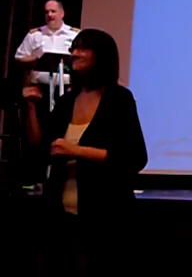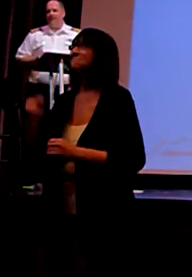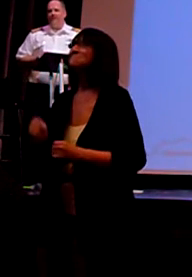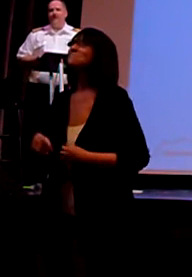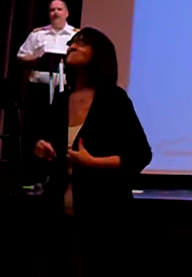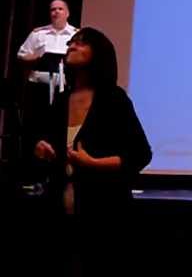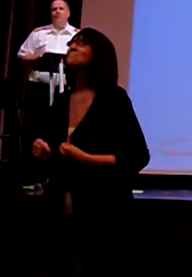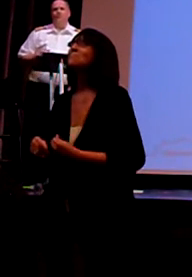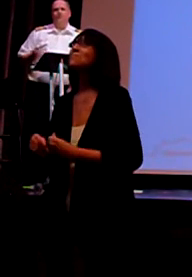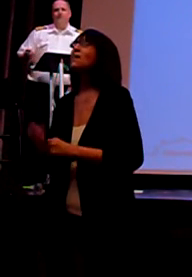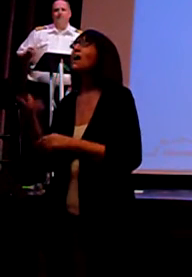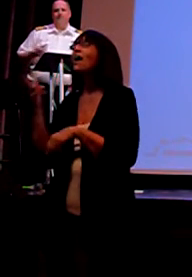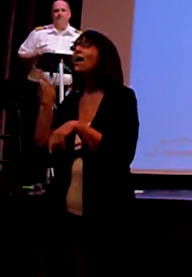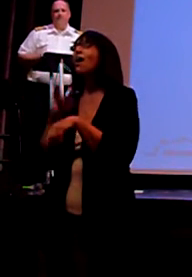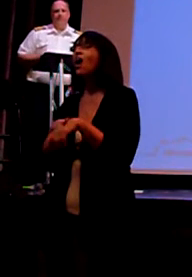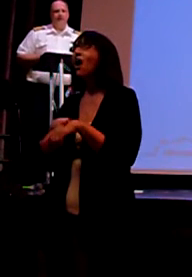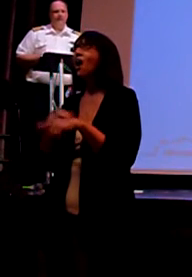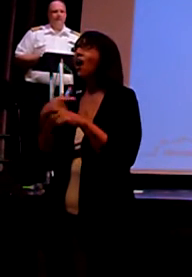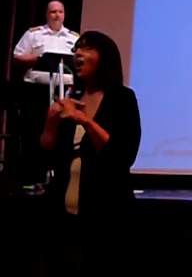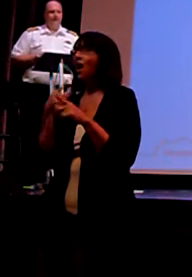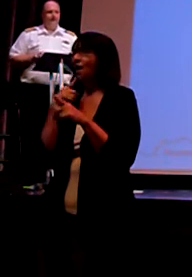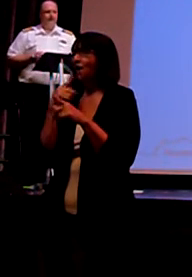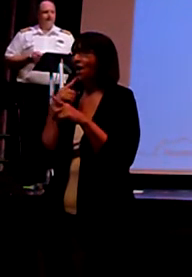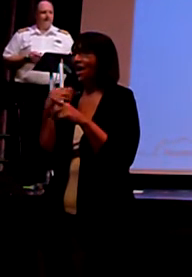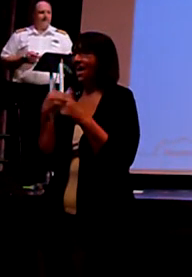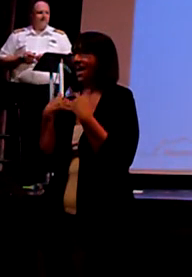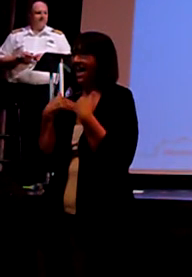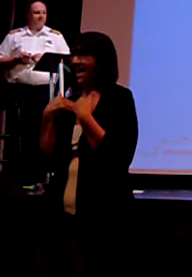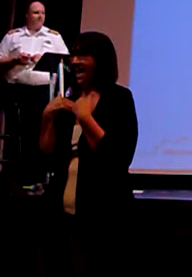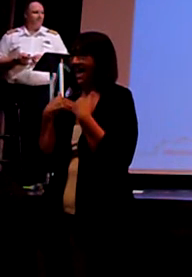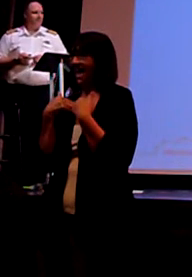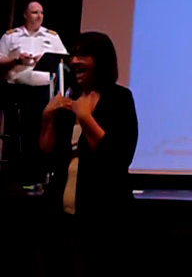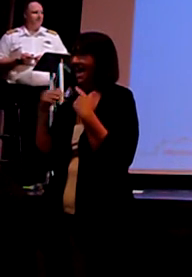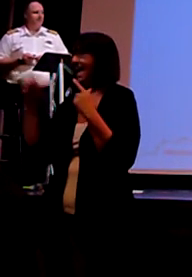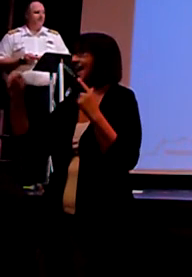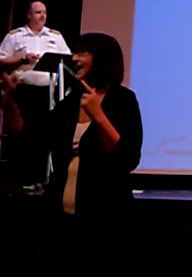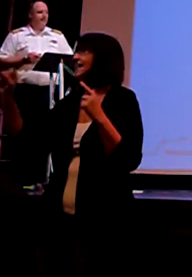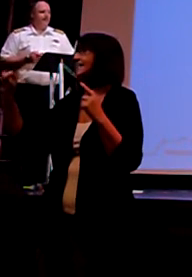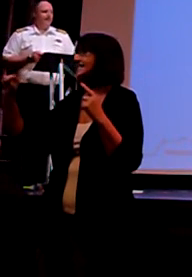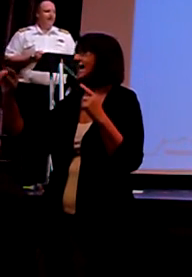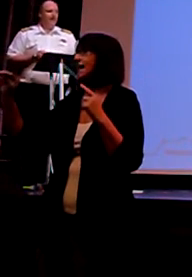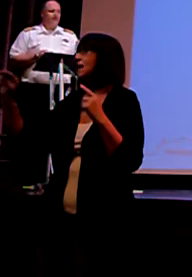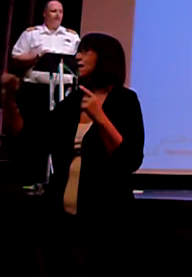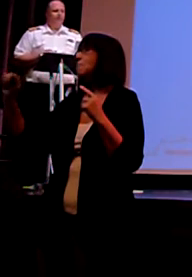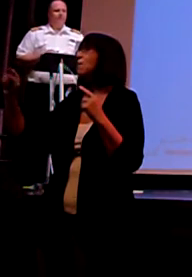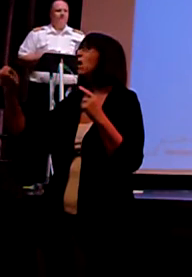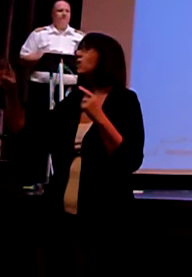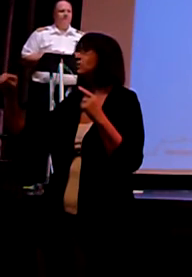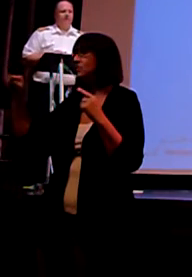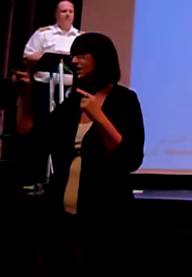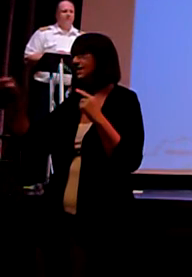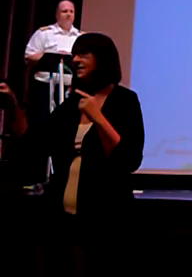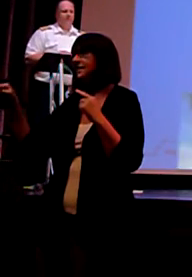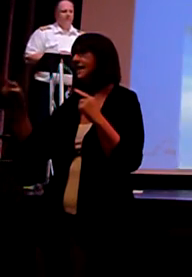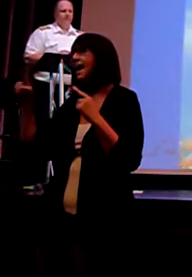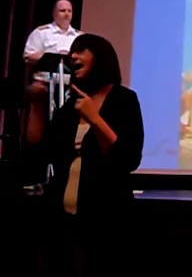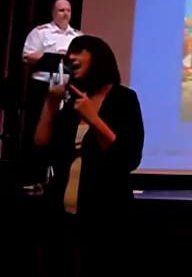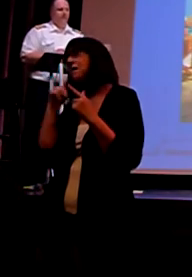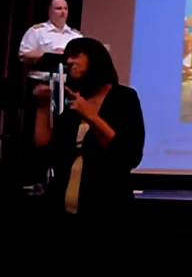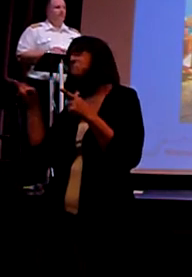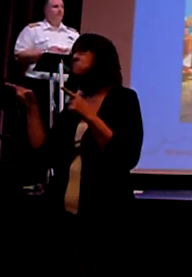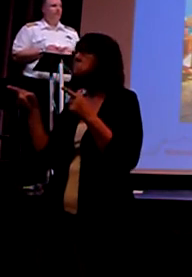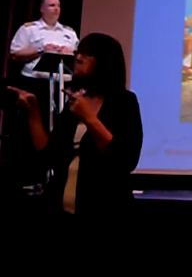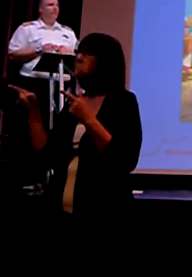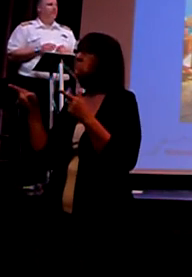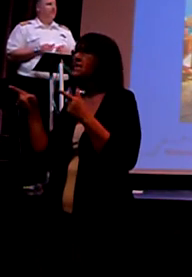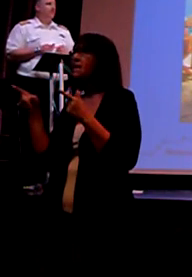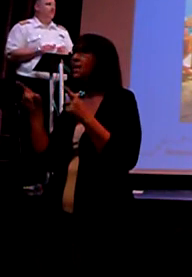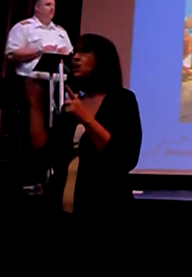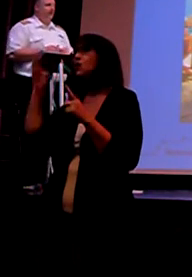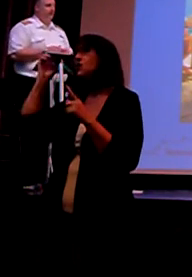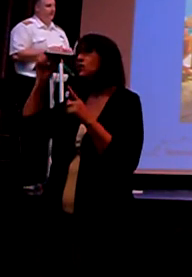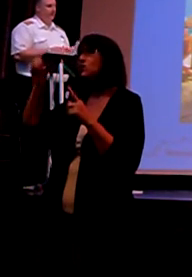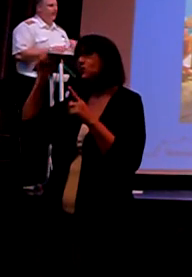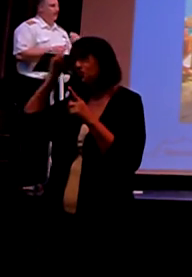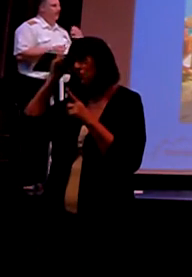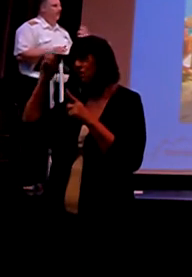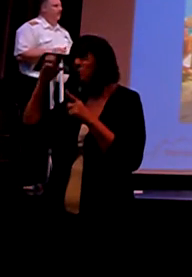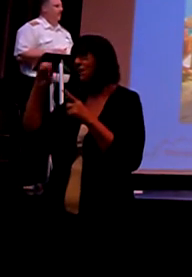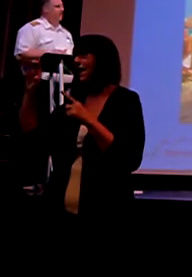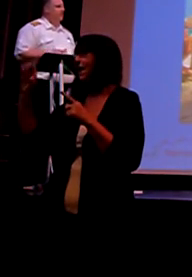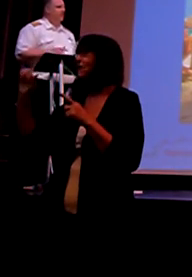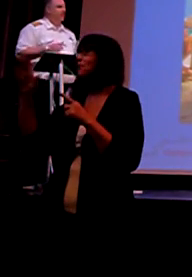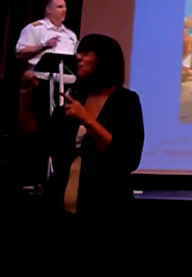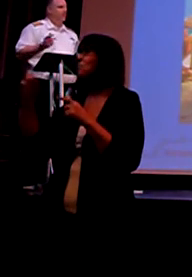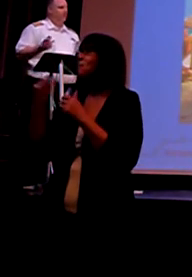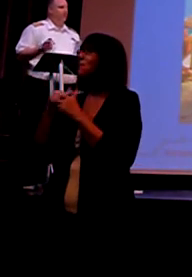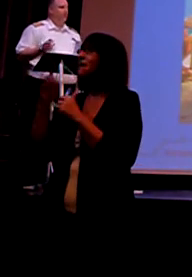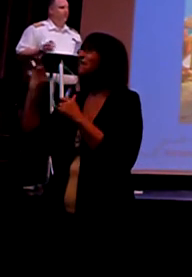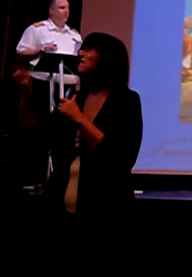And then, of course, as I said, we have St. Martin, which is a mix of Europe and the Caribbean with the